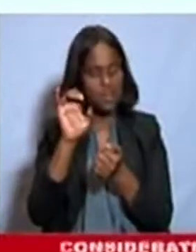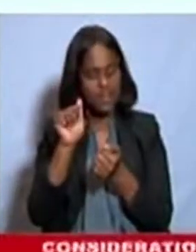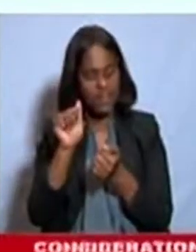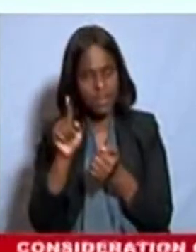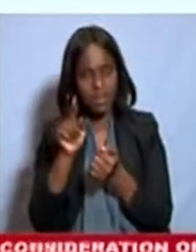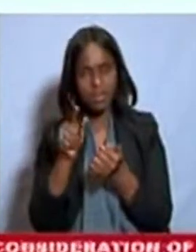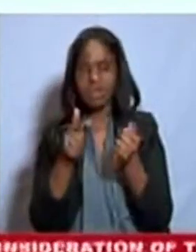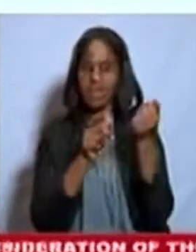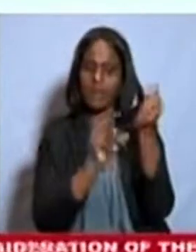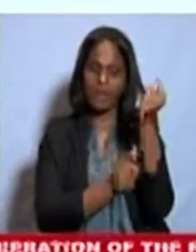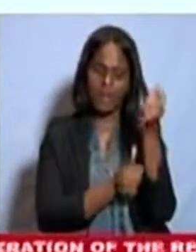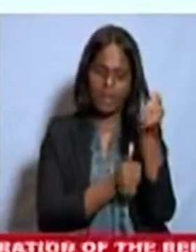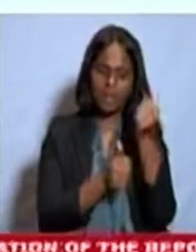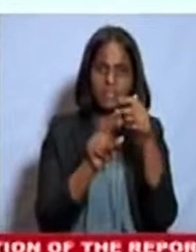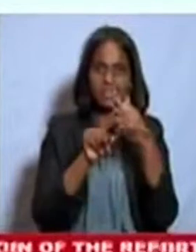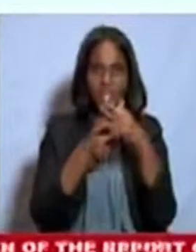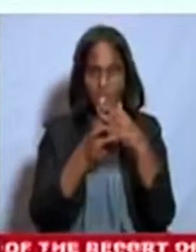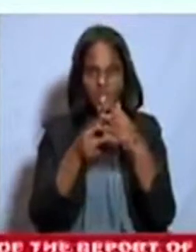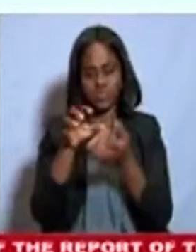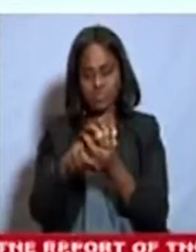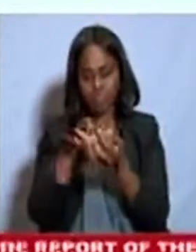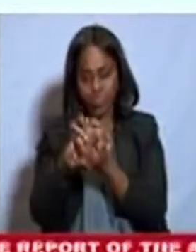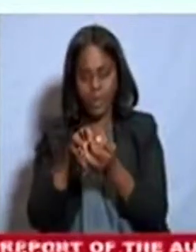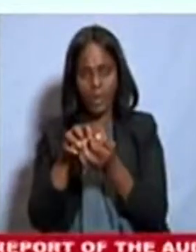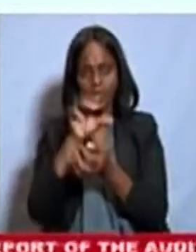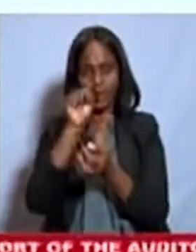beans, and soya beans seeds costing